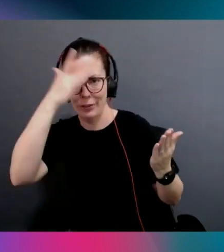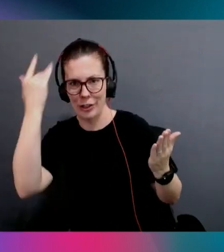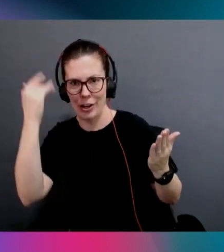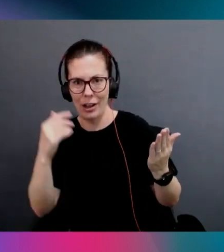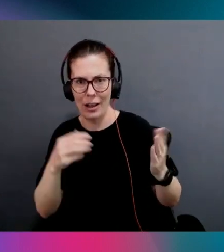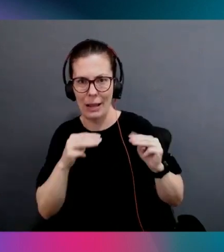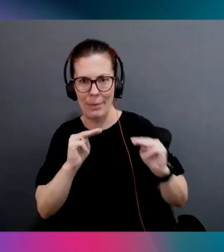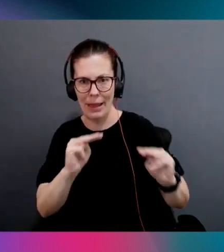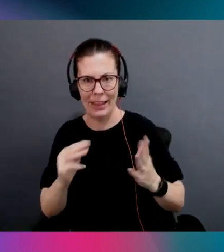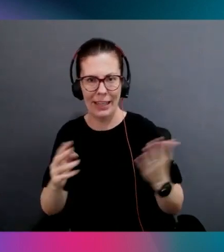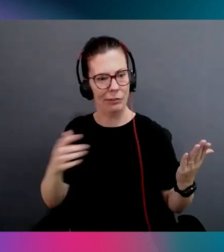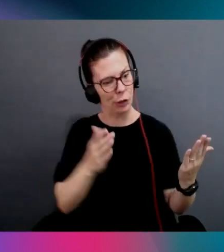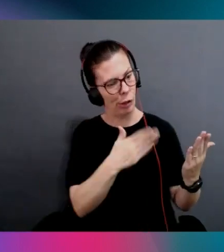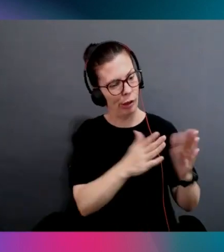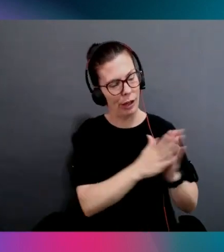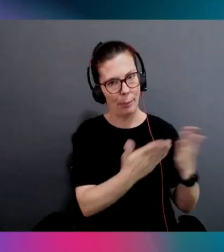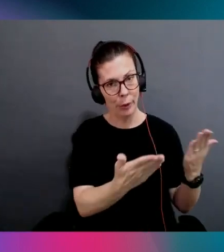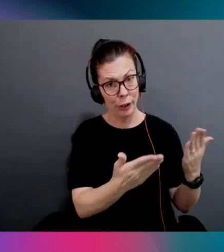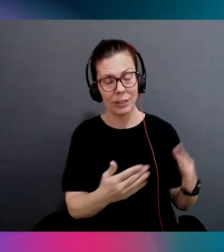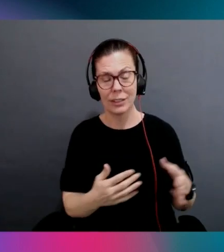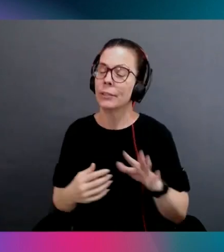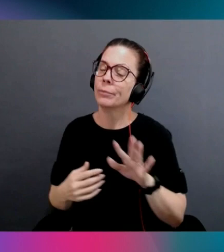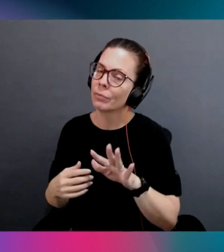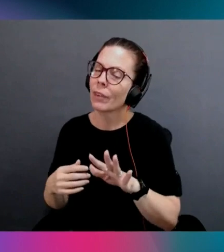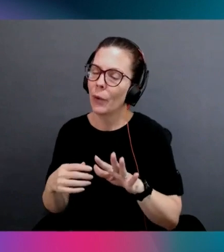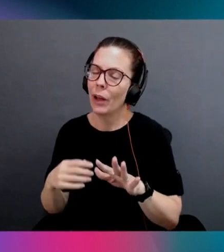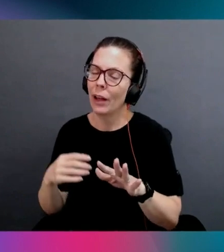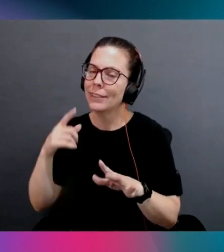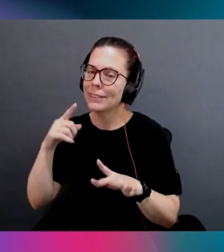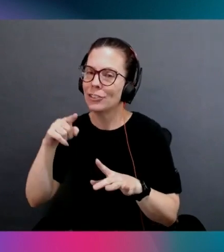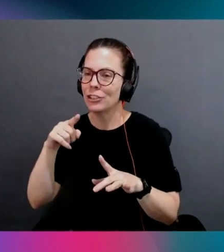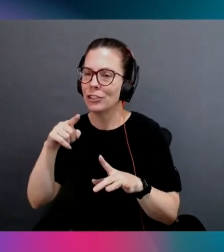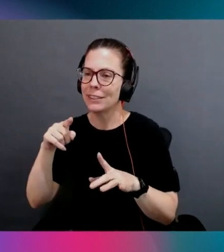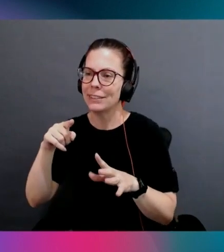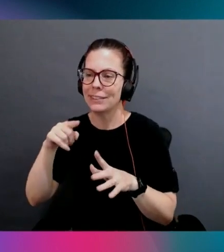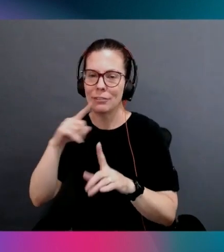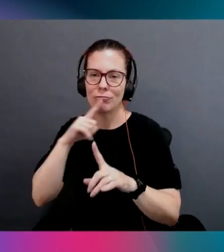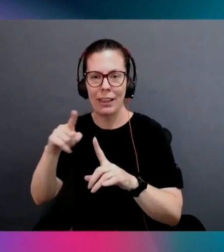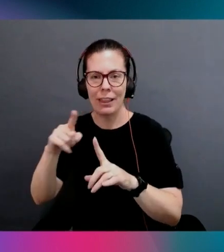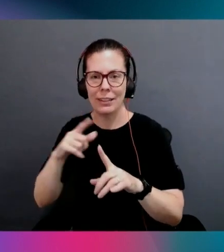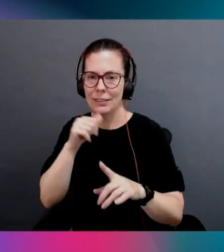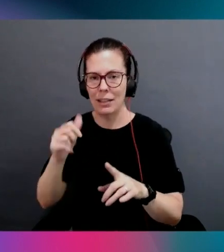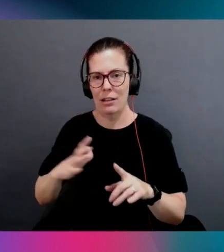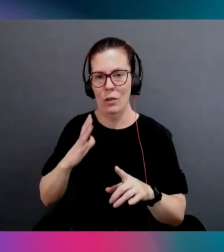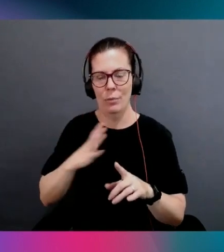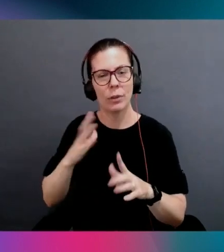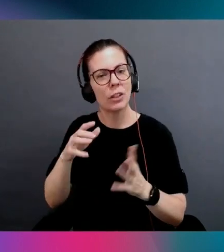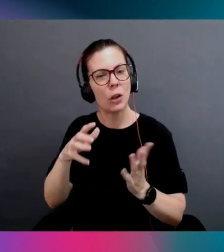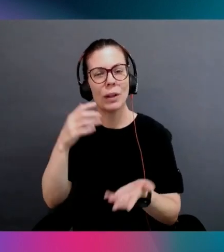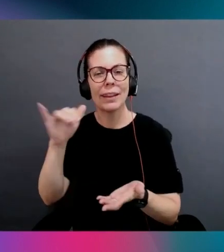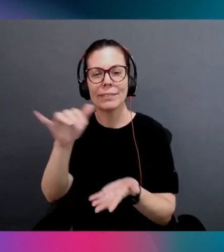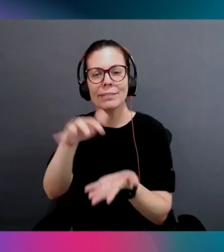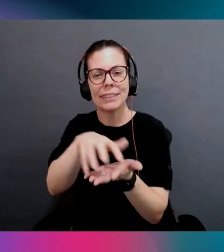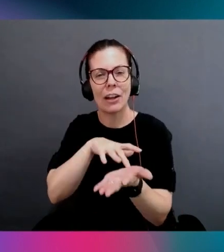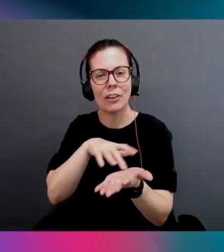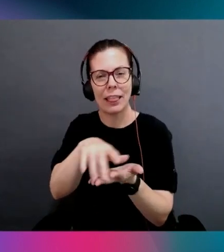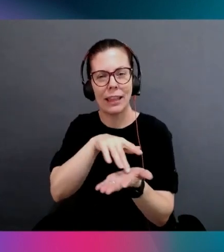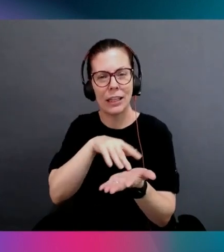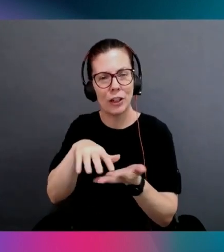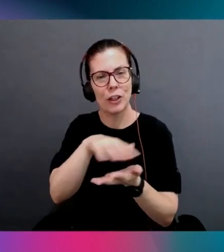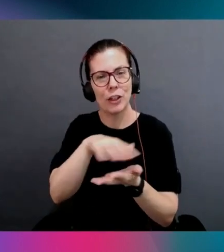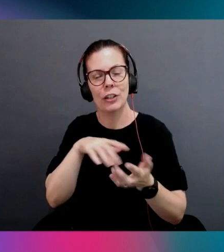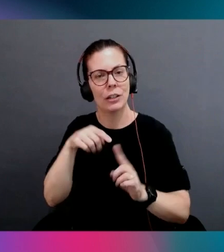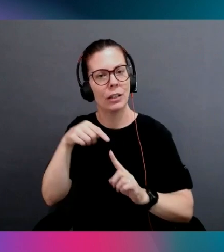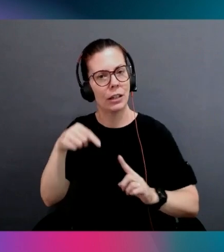mean, the analogy that I mean, this is just informal analogy, right? I mean, when the calculators first came in, they were a tool for mathematicians.